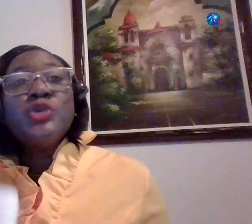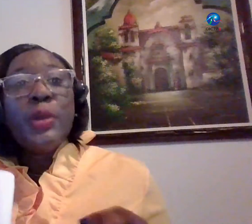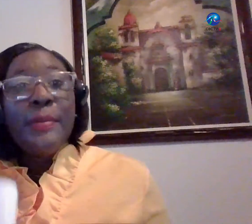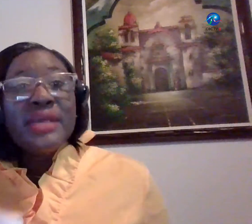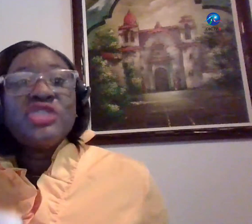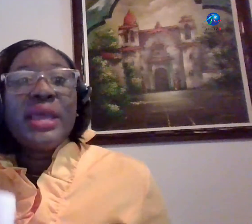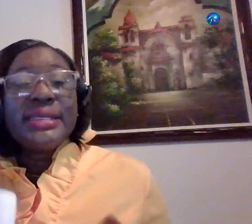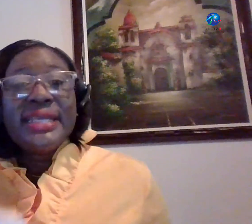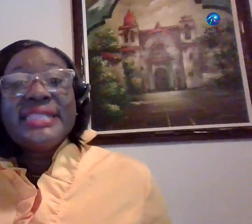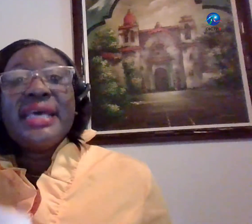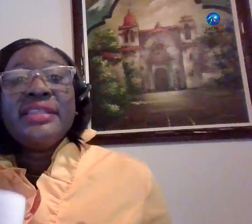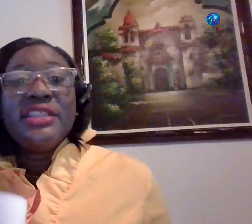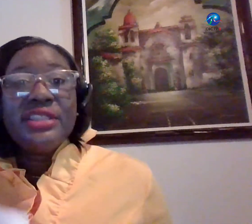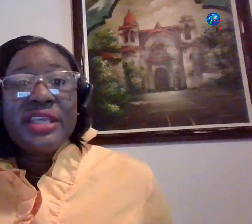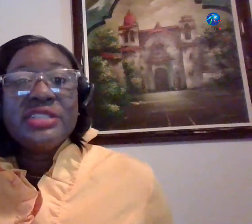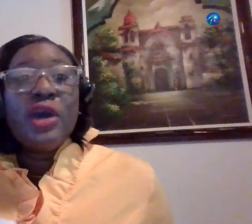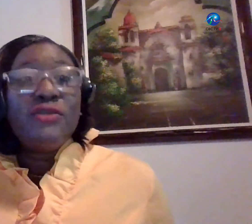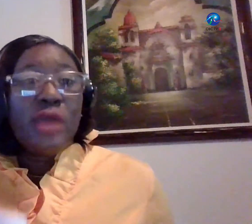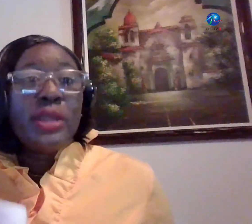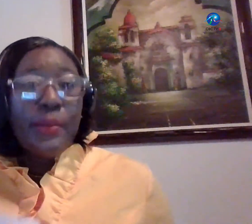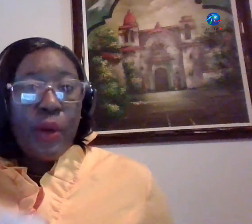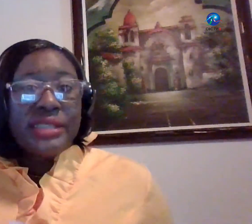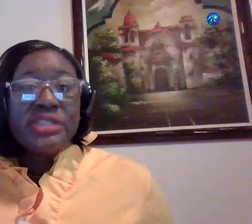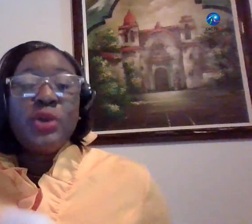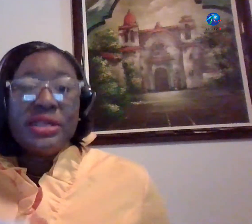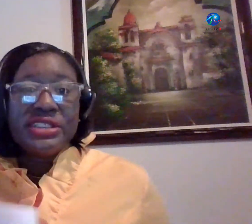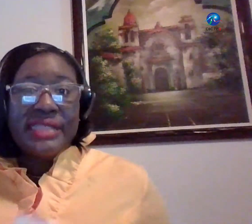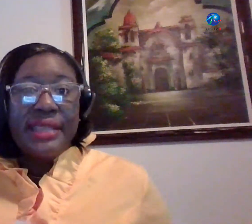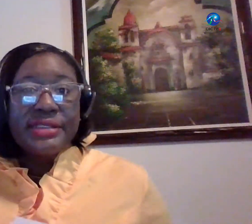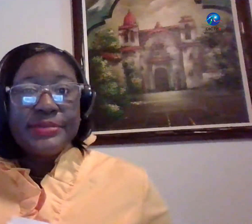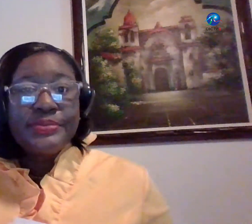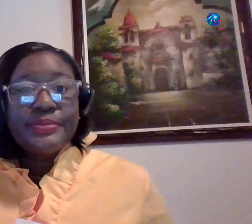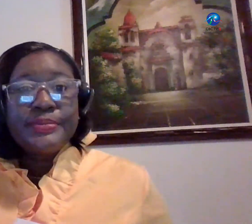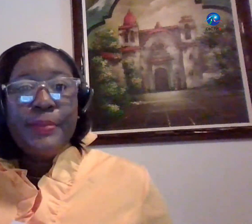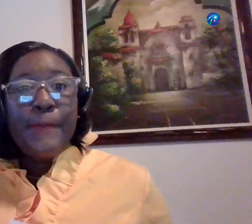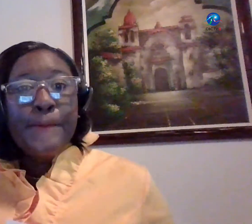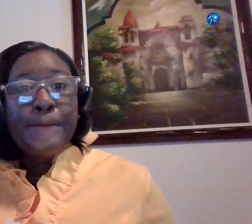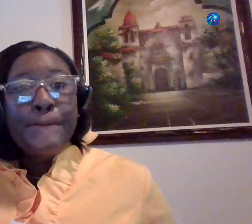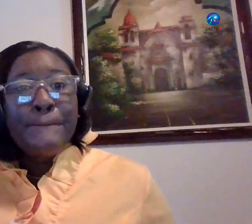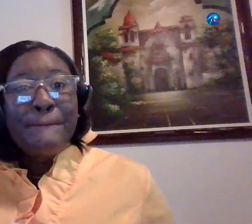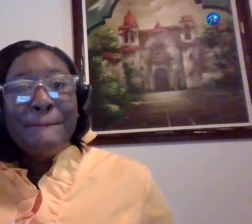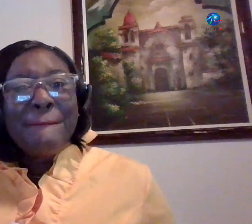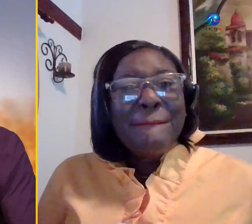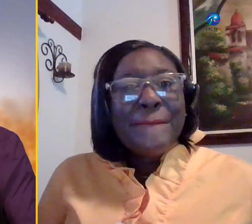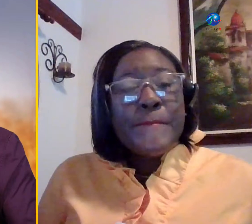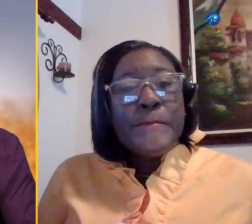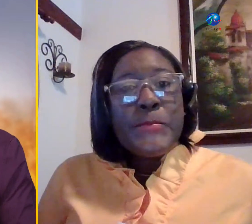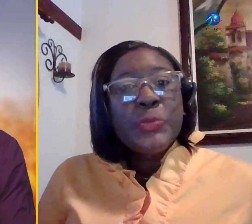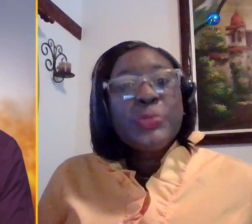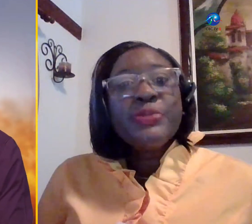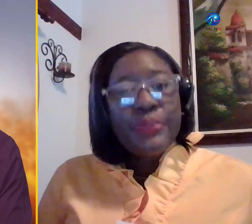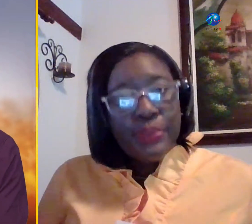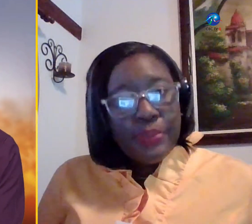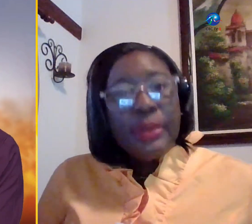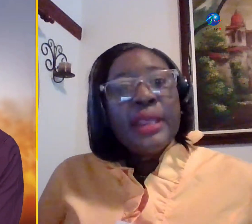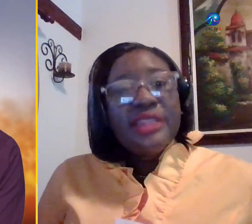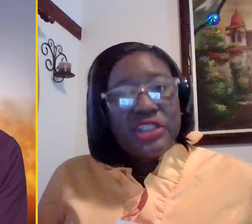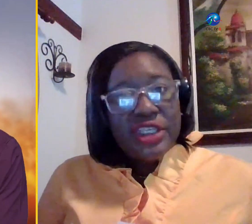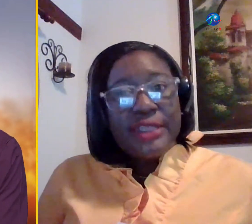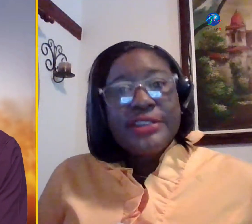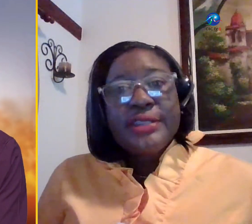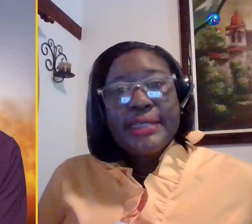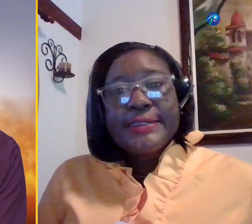environment. So we must recognize that these things are very important to understand. We must understand the change, and